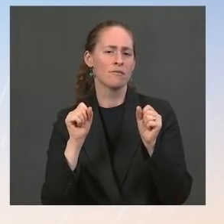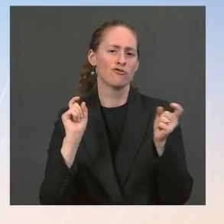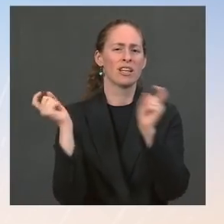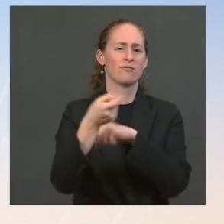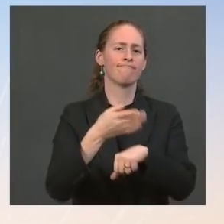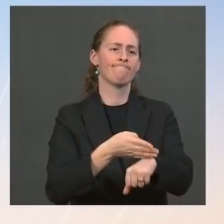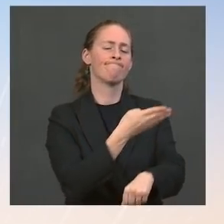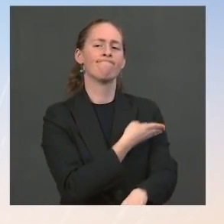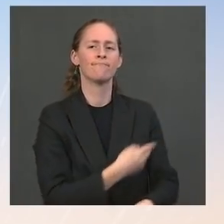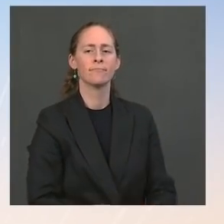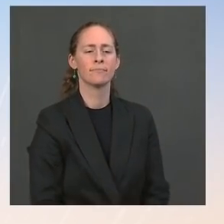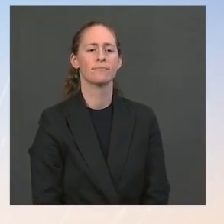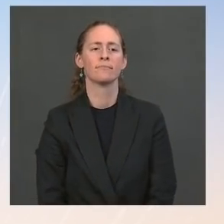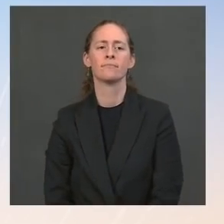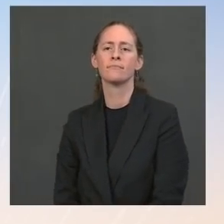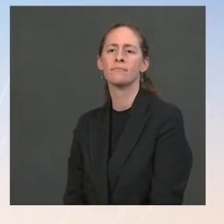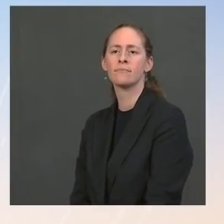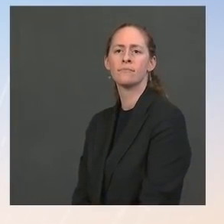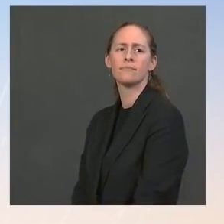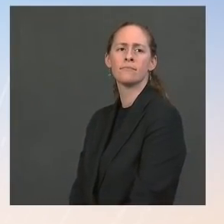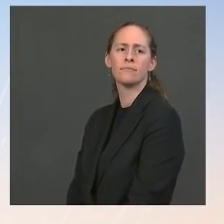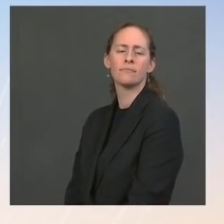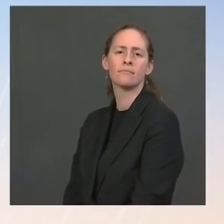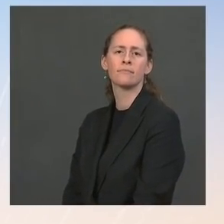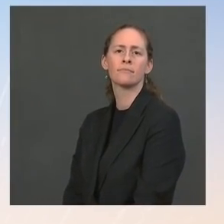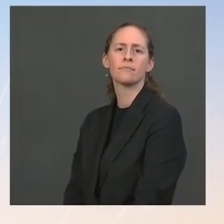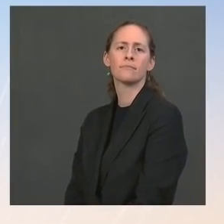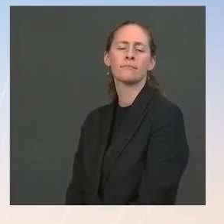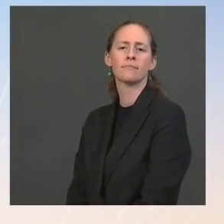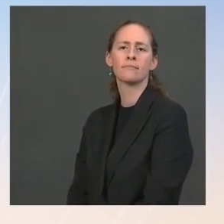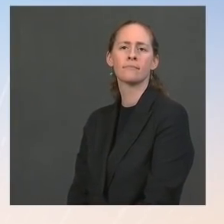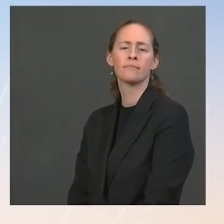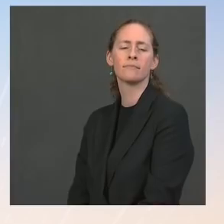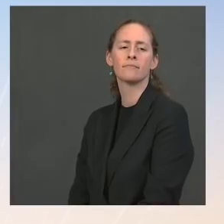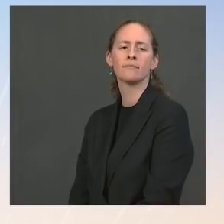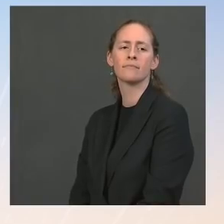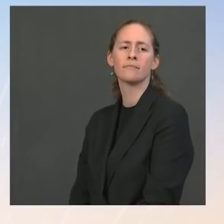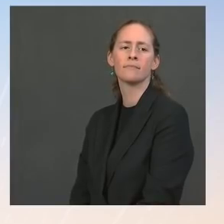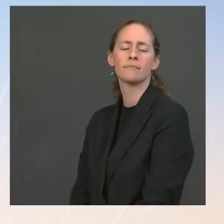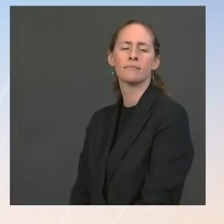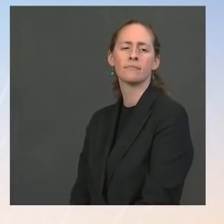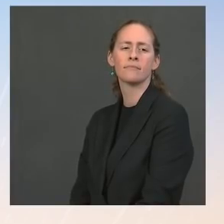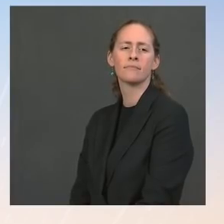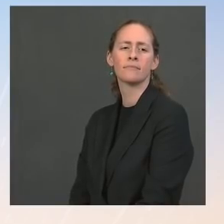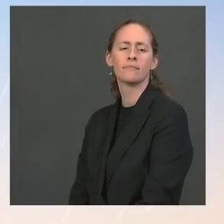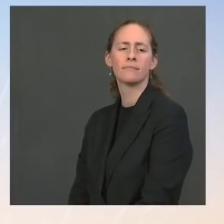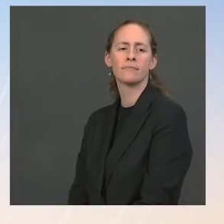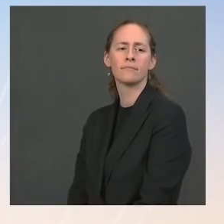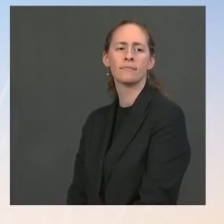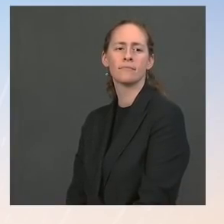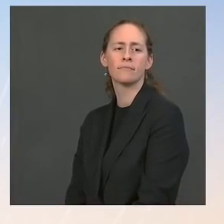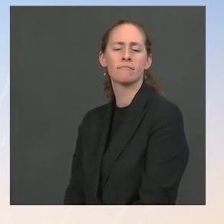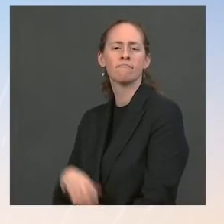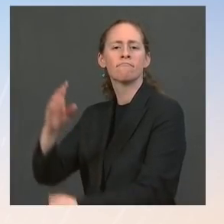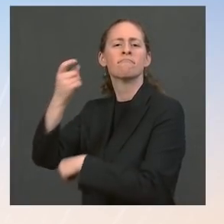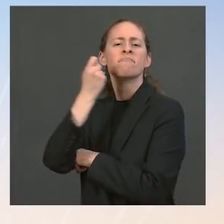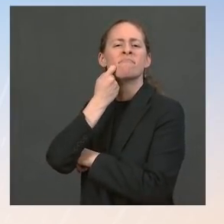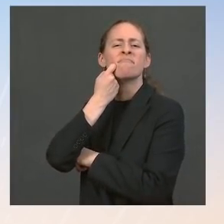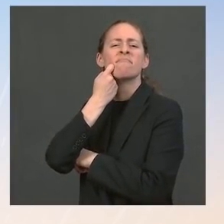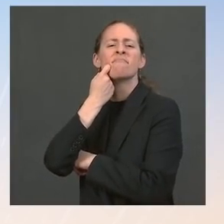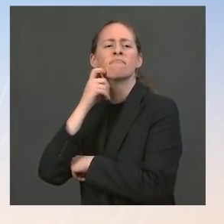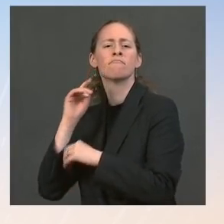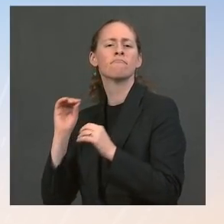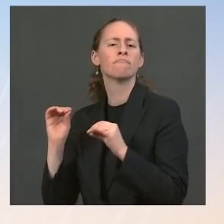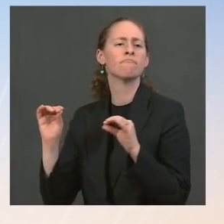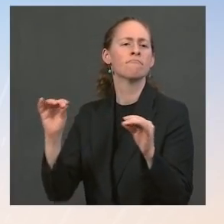there have been a number of issues in the last, say, several weeks in which